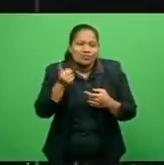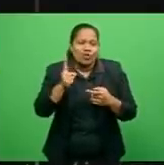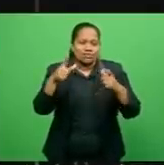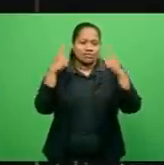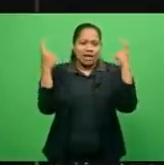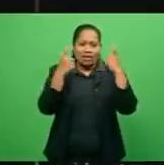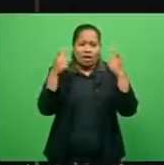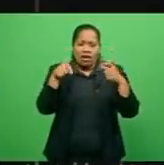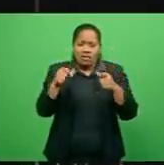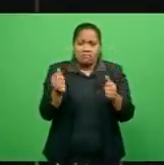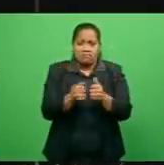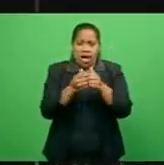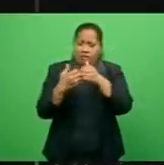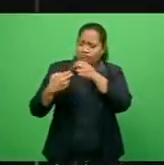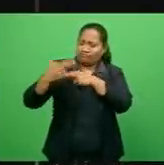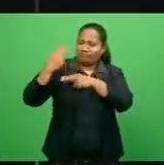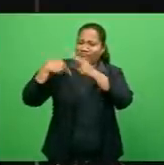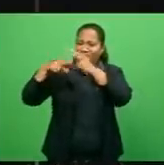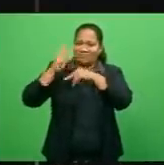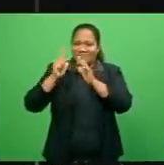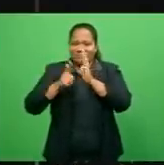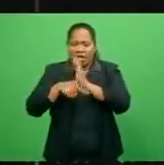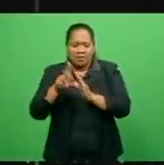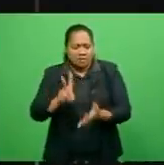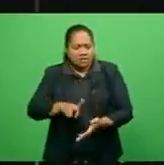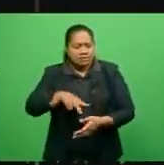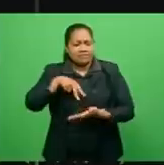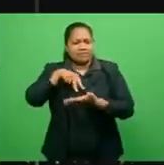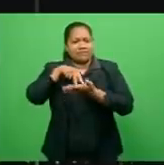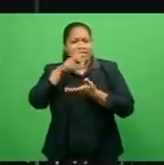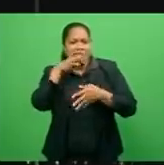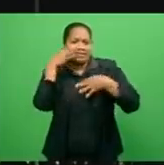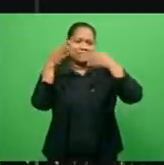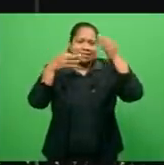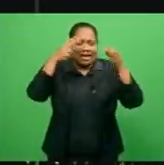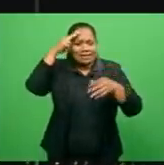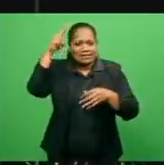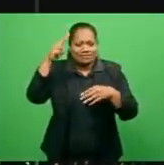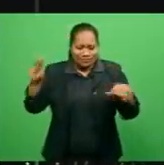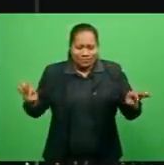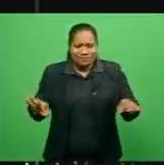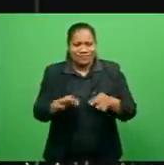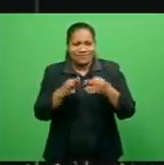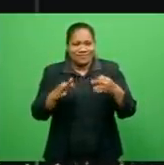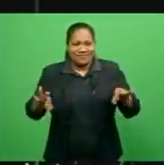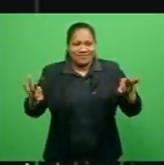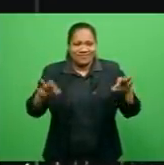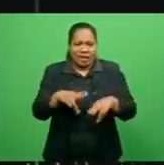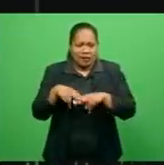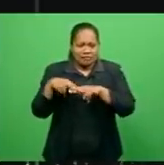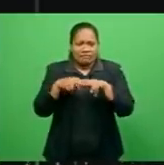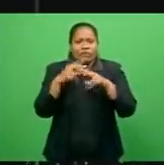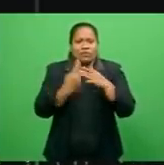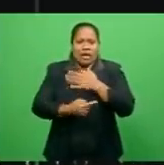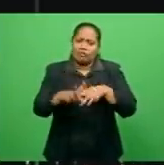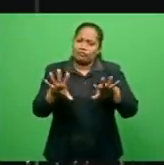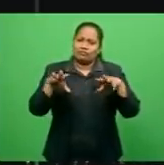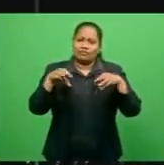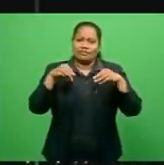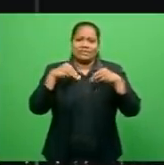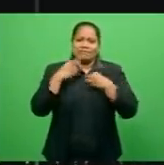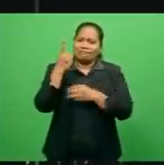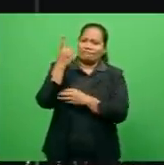time as they stood proud singing the national anthem at the very location where Fiji received the instruments of independence 50 years